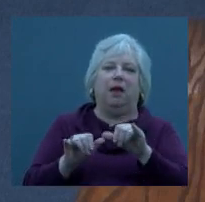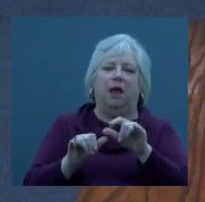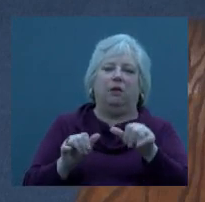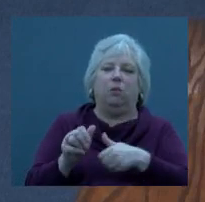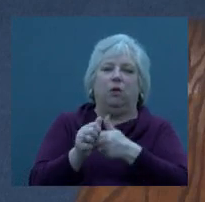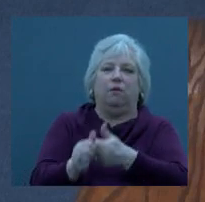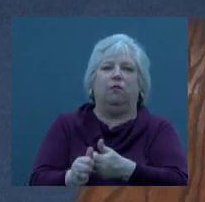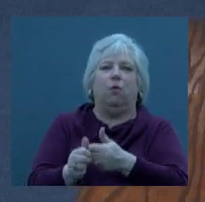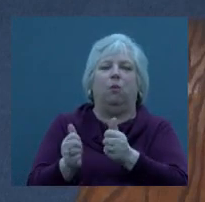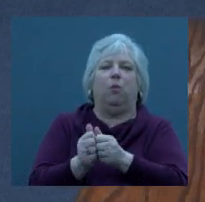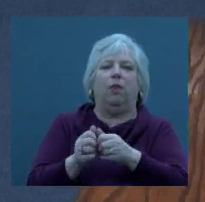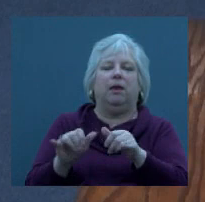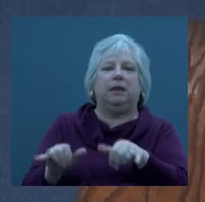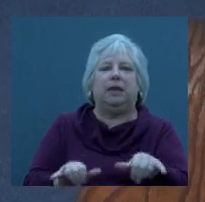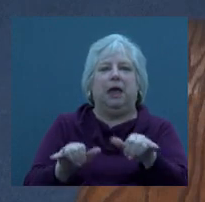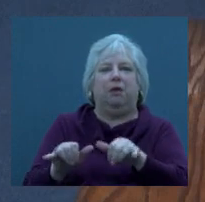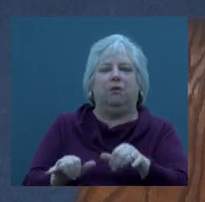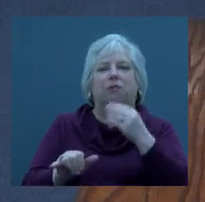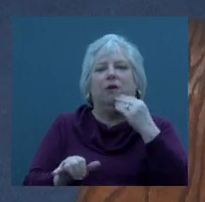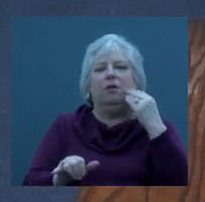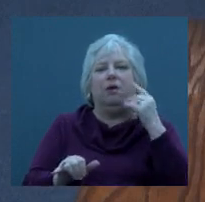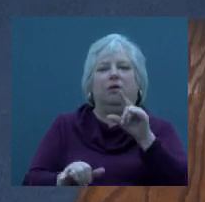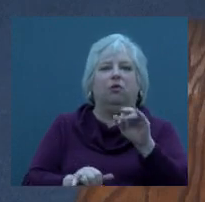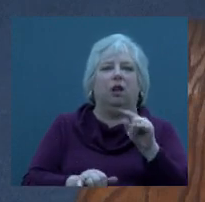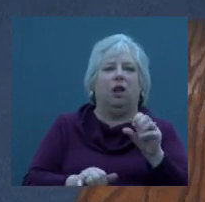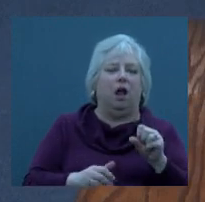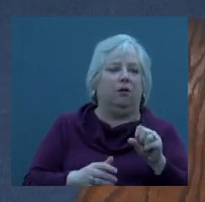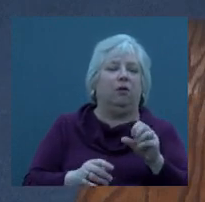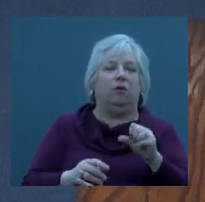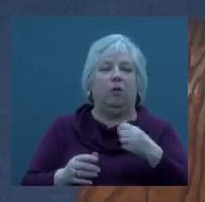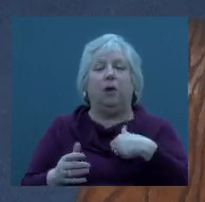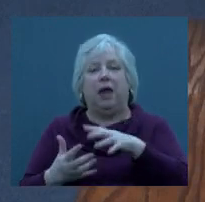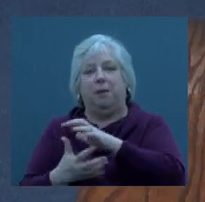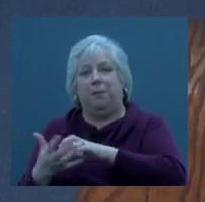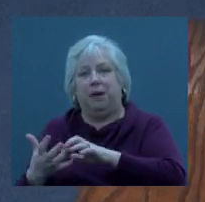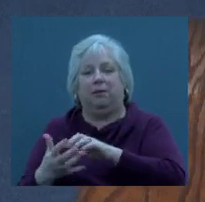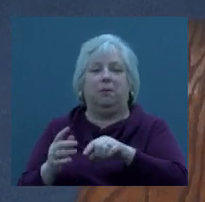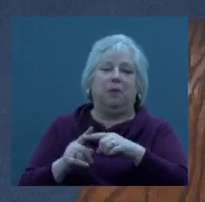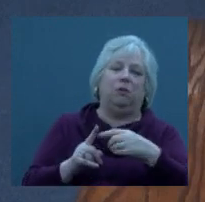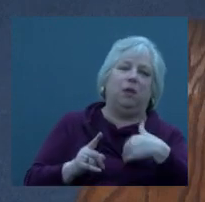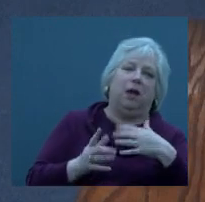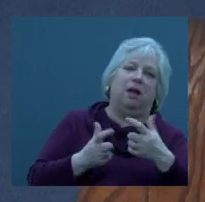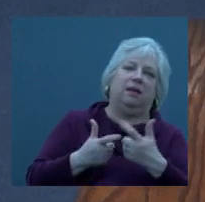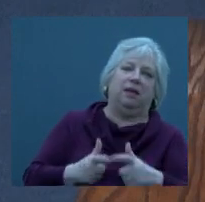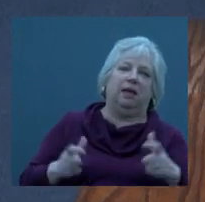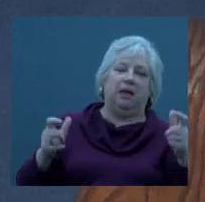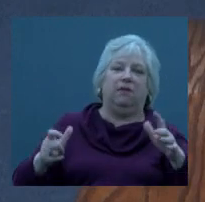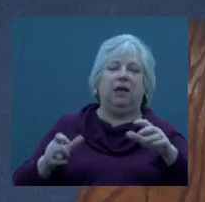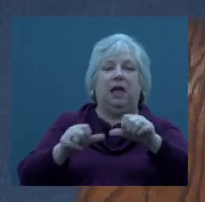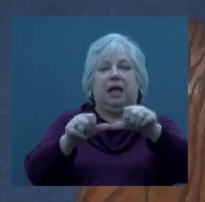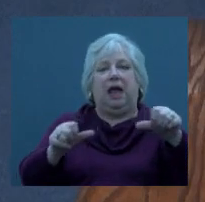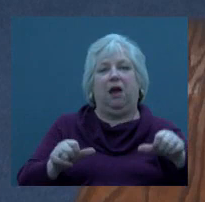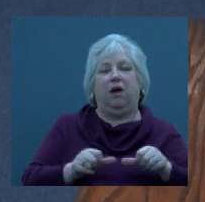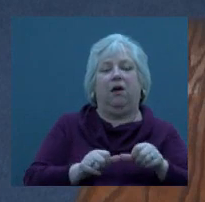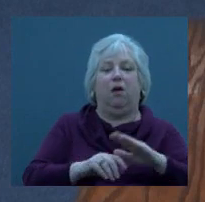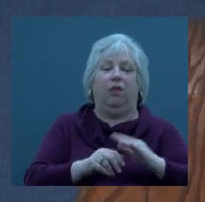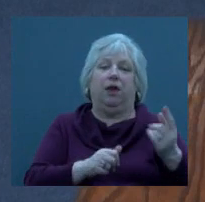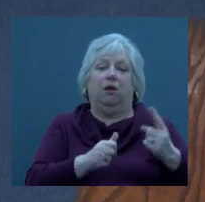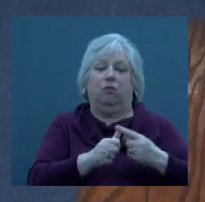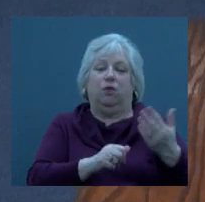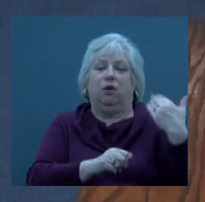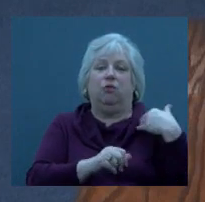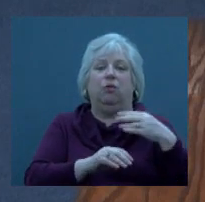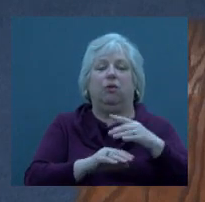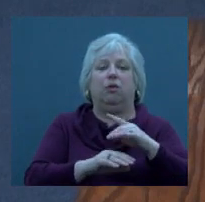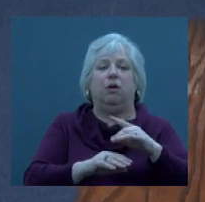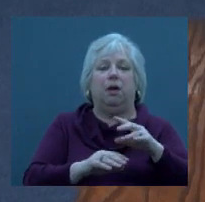with the standard residential lots. And so there was a mix there. We also had a significant amount of space on the original plan for open